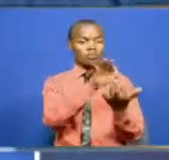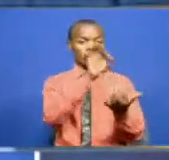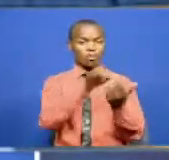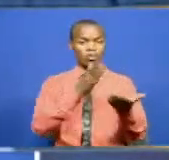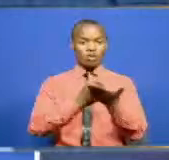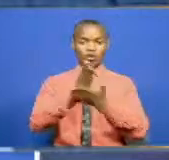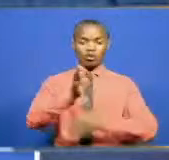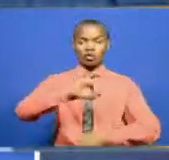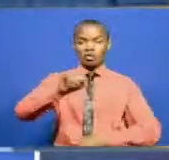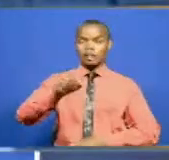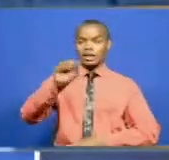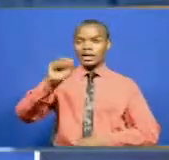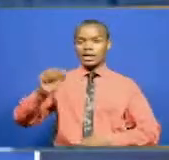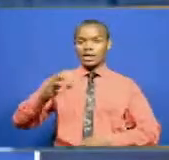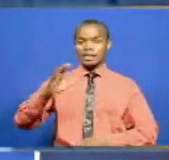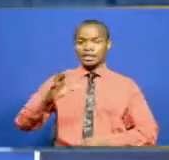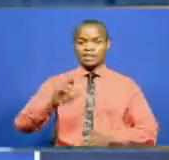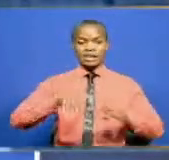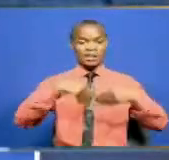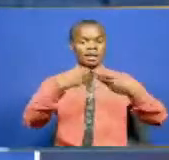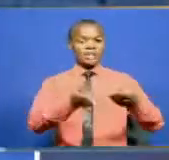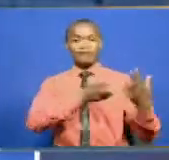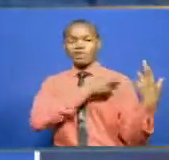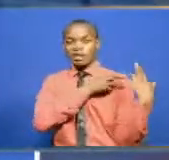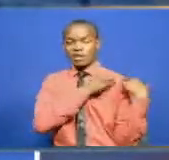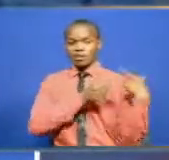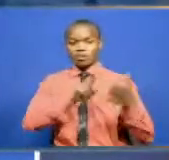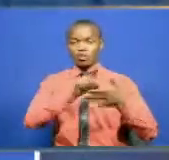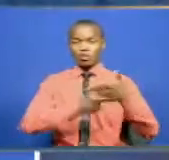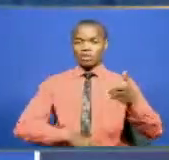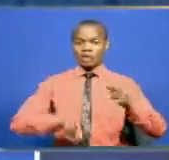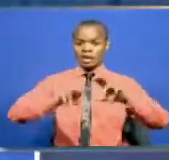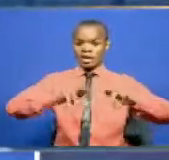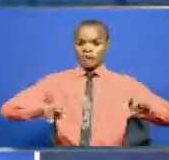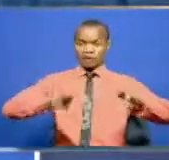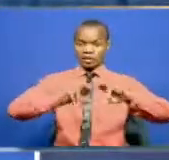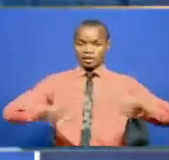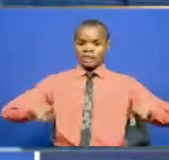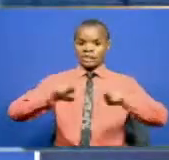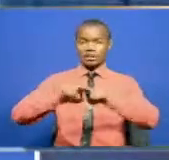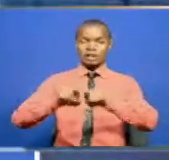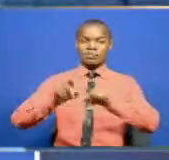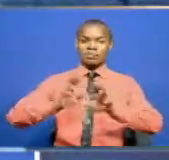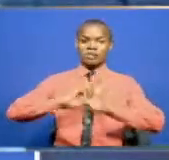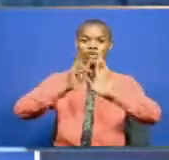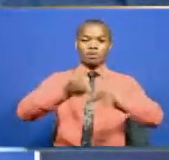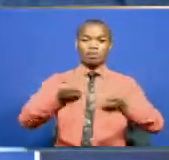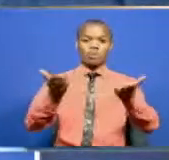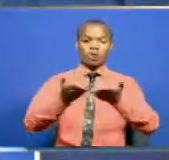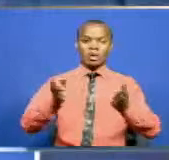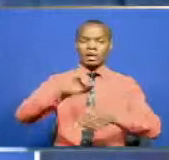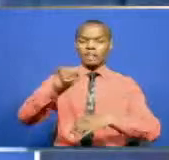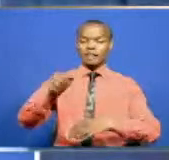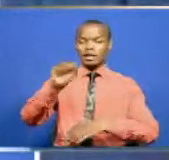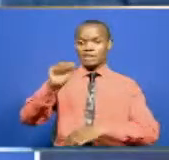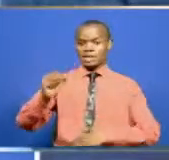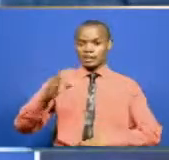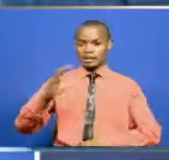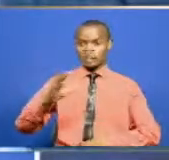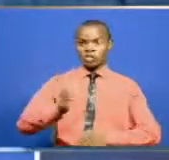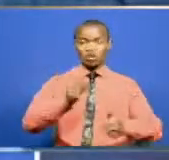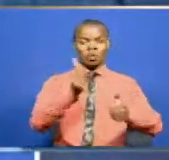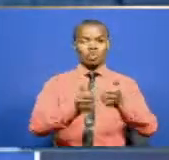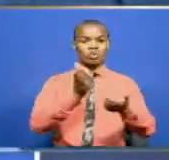Commission with a mandate to conduct investigations and a report to the Judicial Service Commission, which will